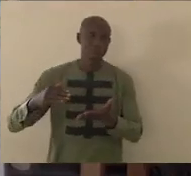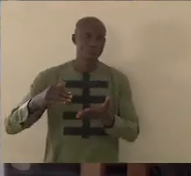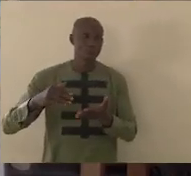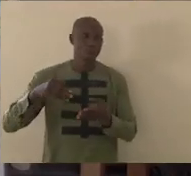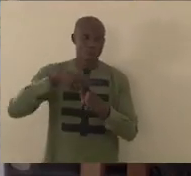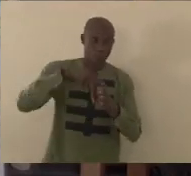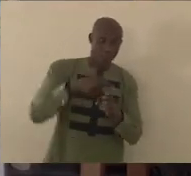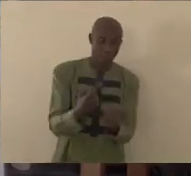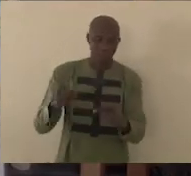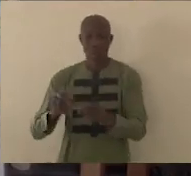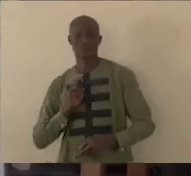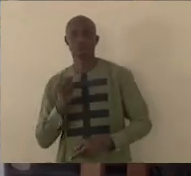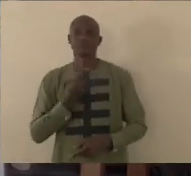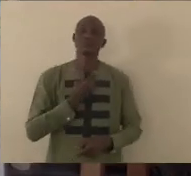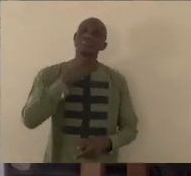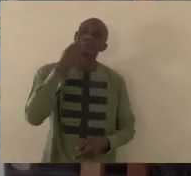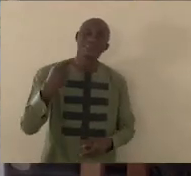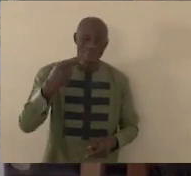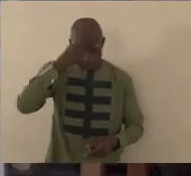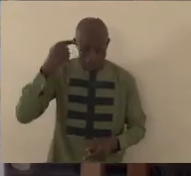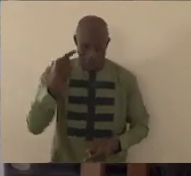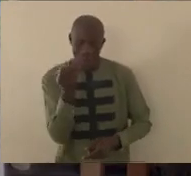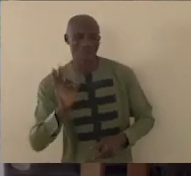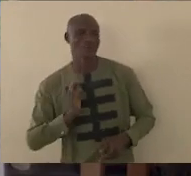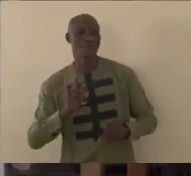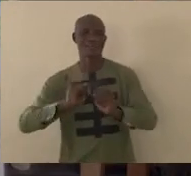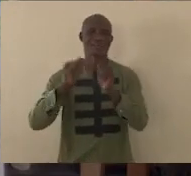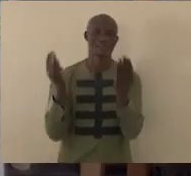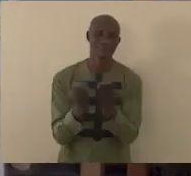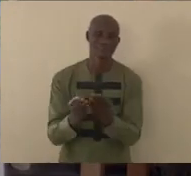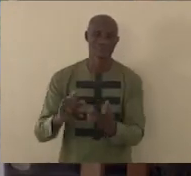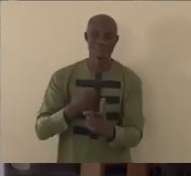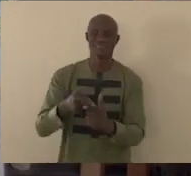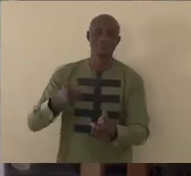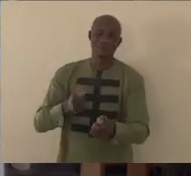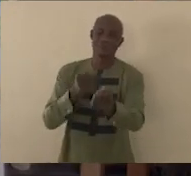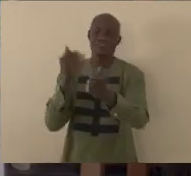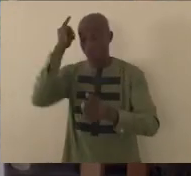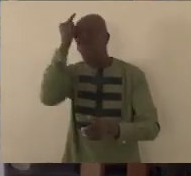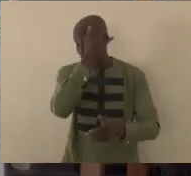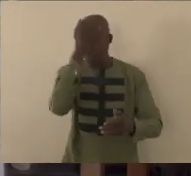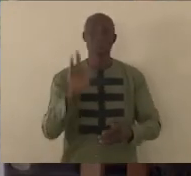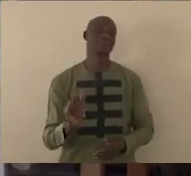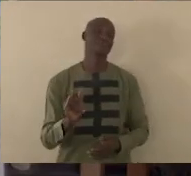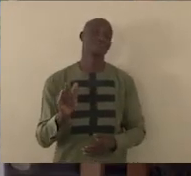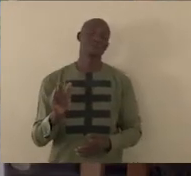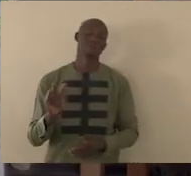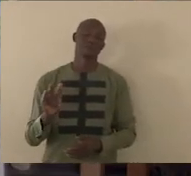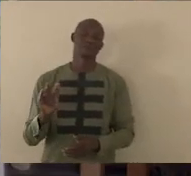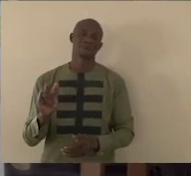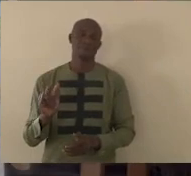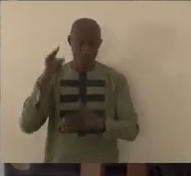when some manipulators come to us and say that it is because of our tribe that this, then we follow them foolishly. To that